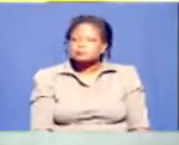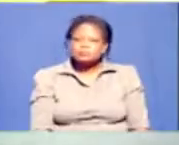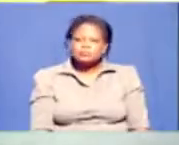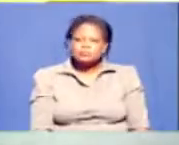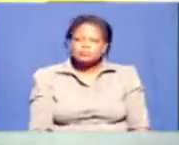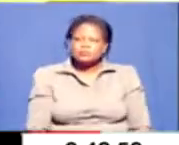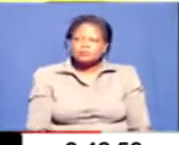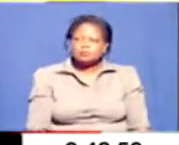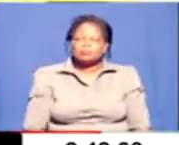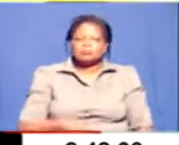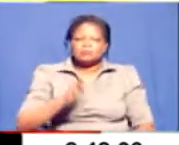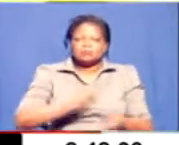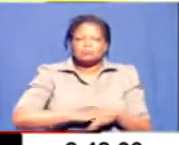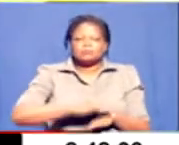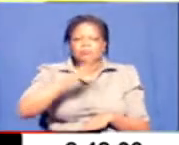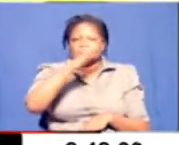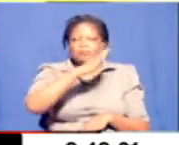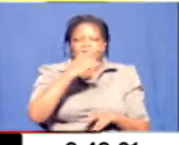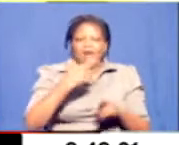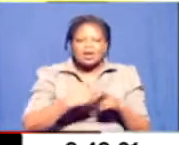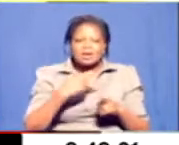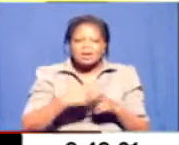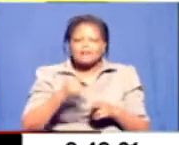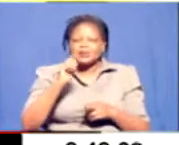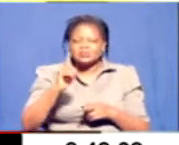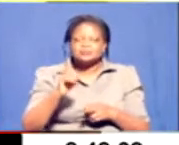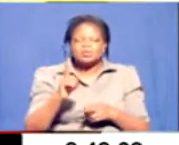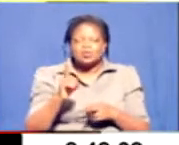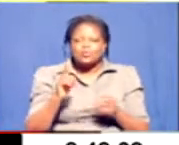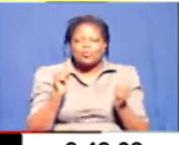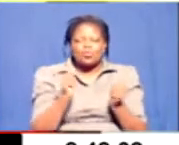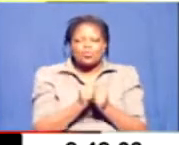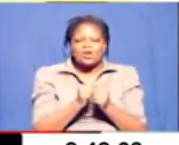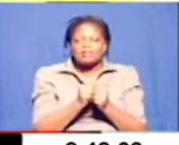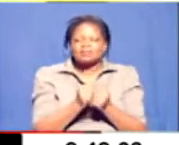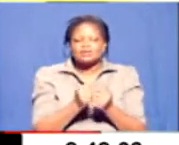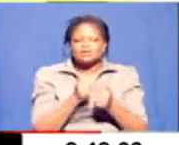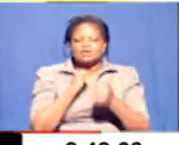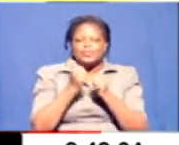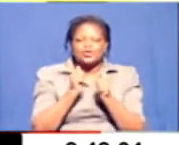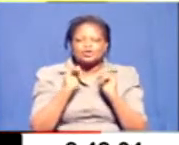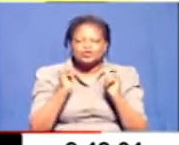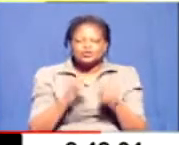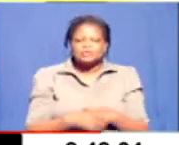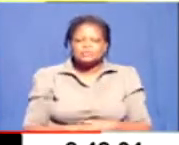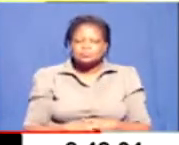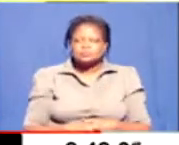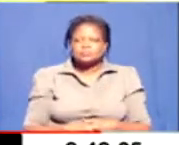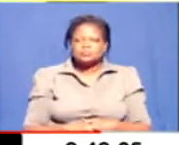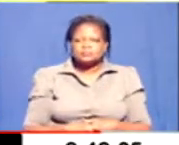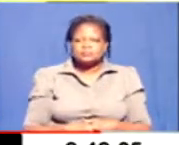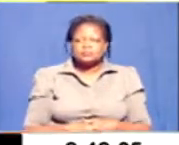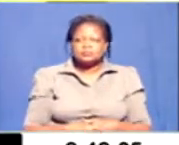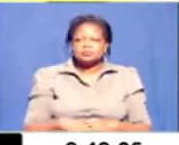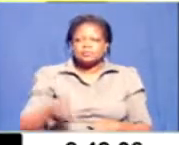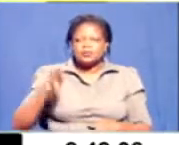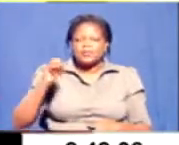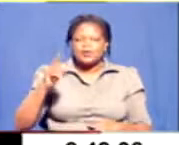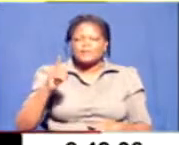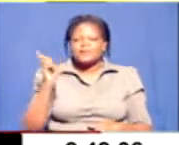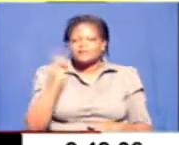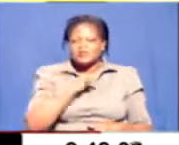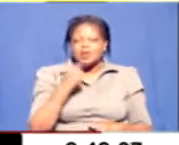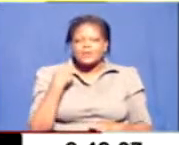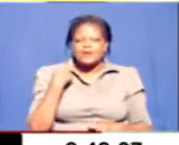Well, good evening. I'm Richard Munga with the day's sports. Now, Kenyan rower Asiya Sururu Mohammed finished fourth in a qualifying